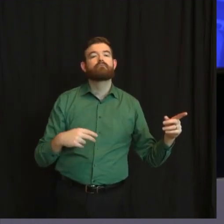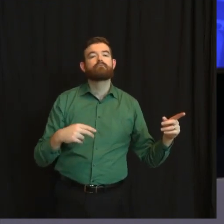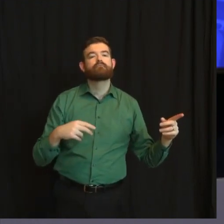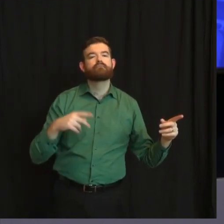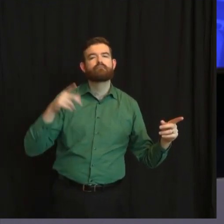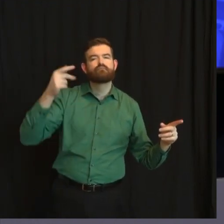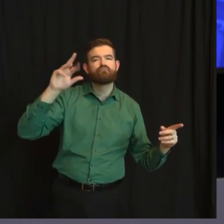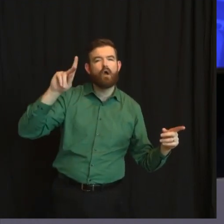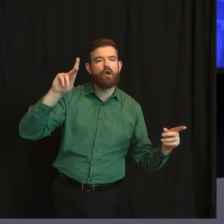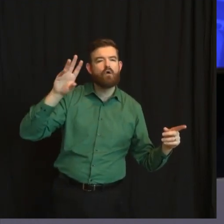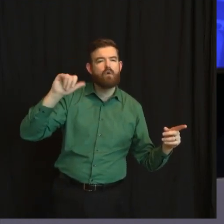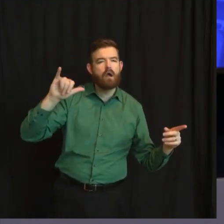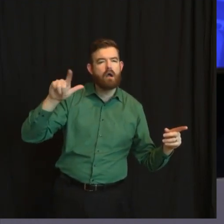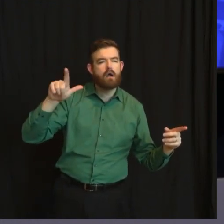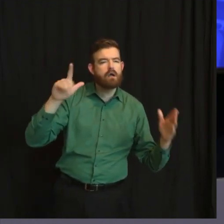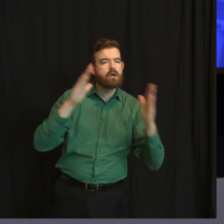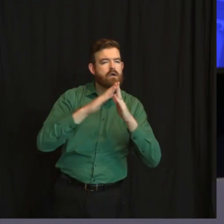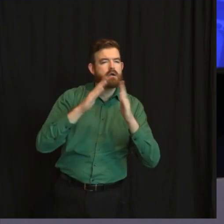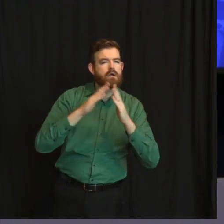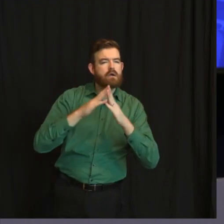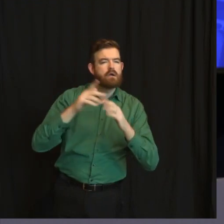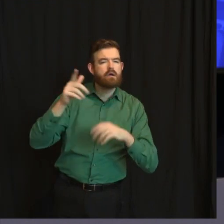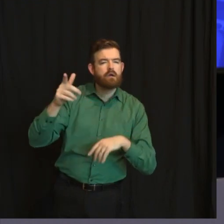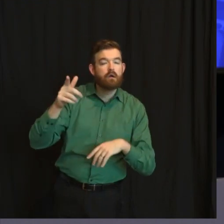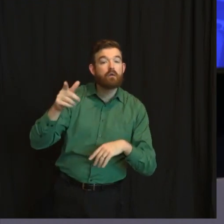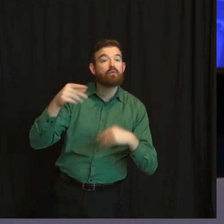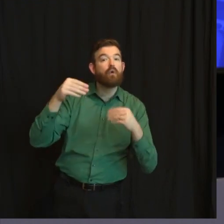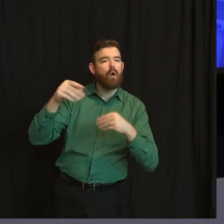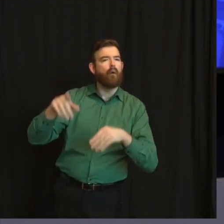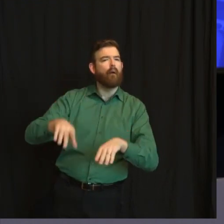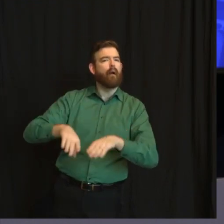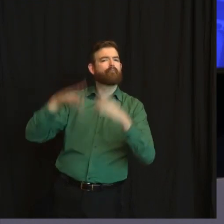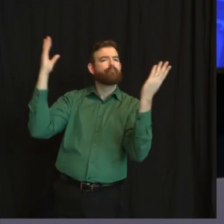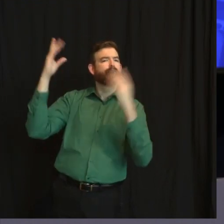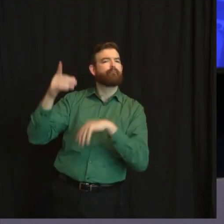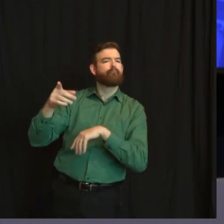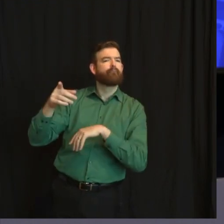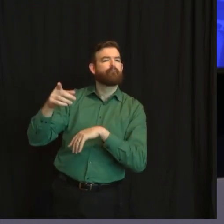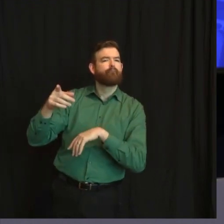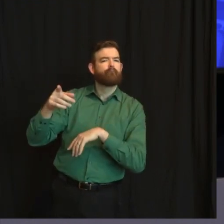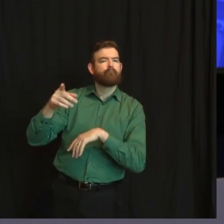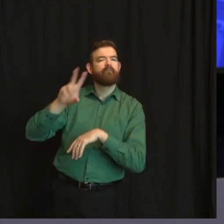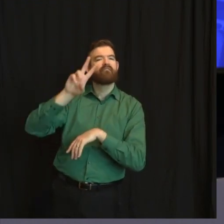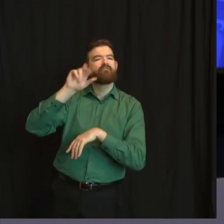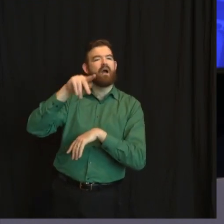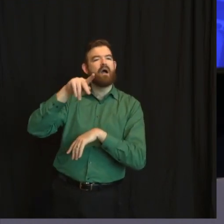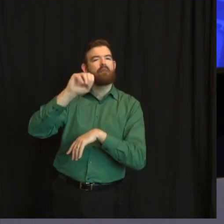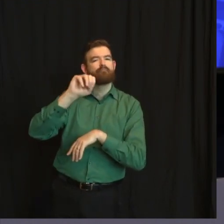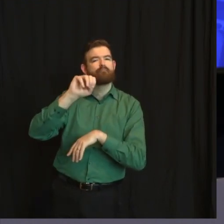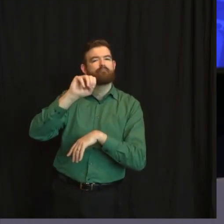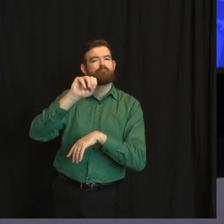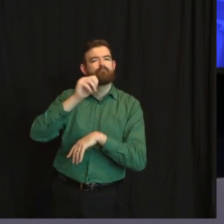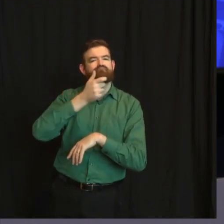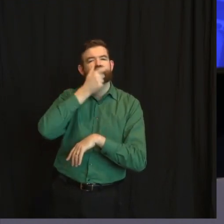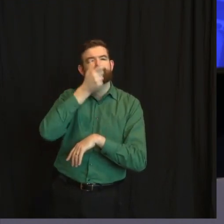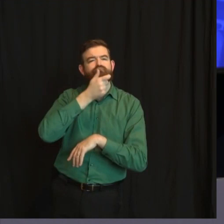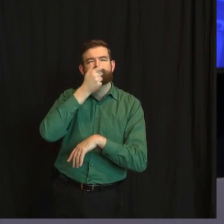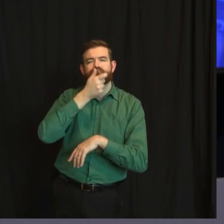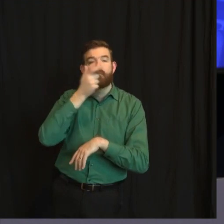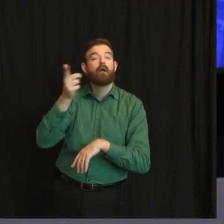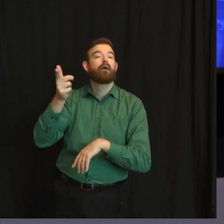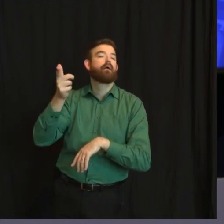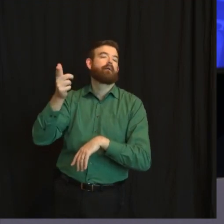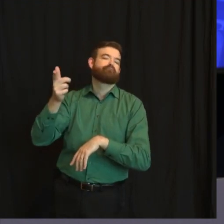regard to an open vape shop. That owner was subsequently cited. And